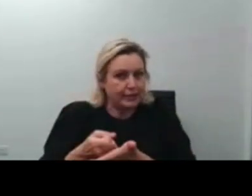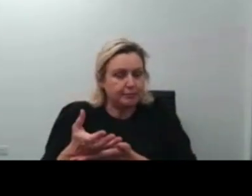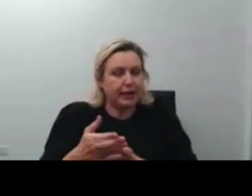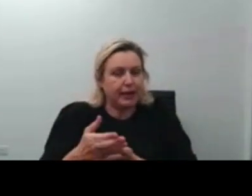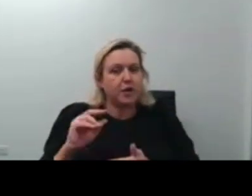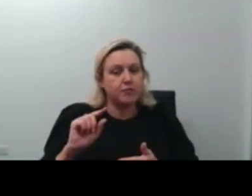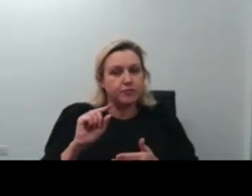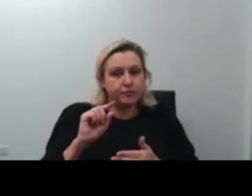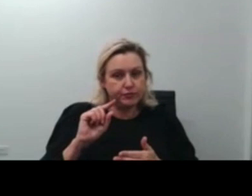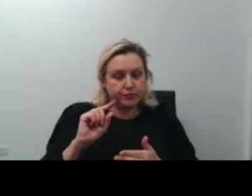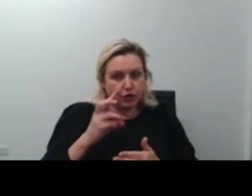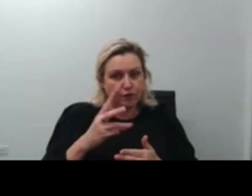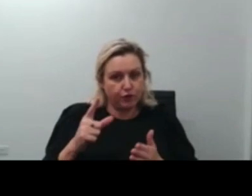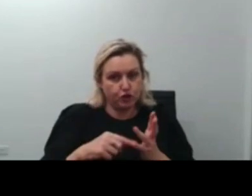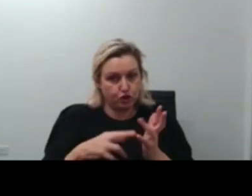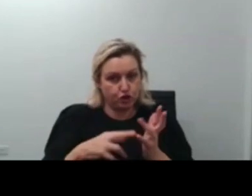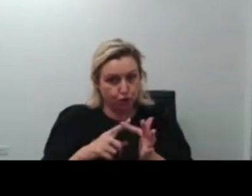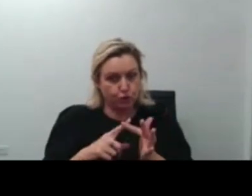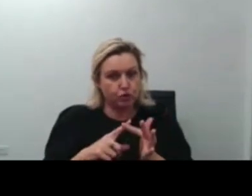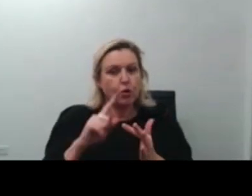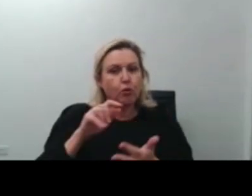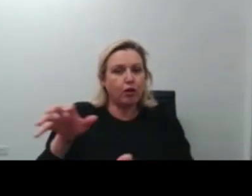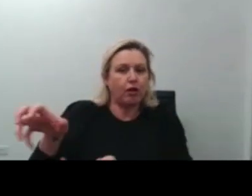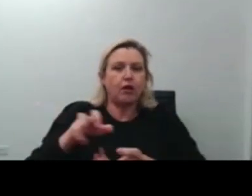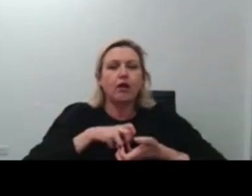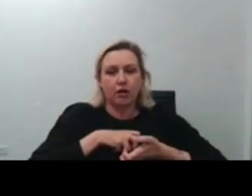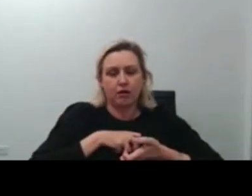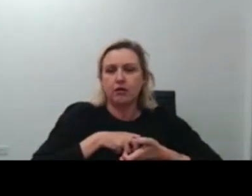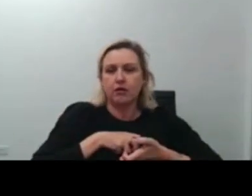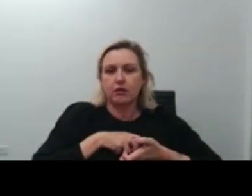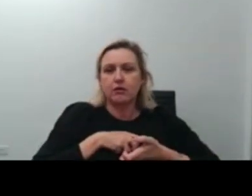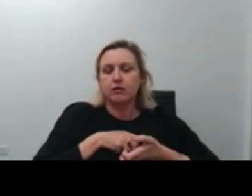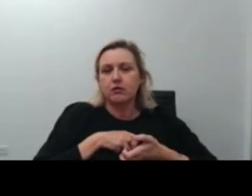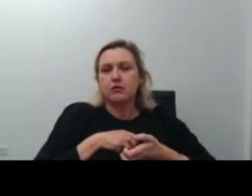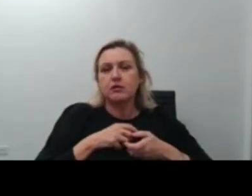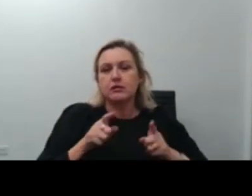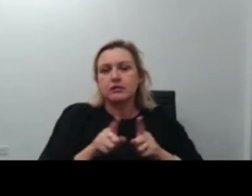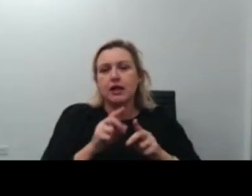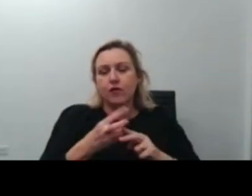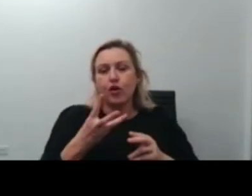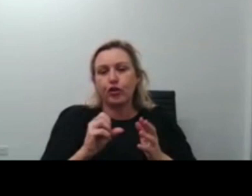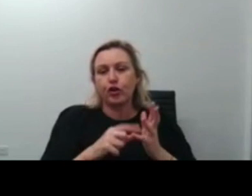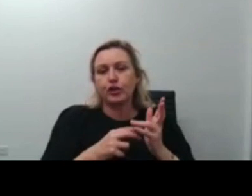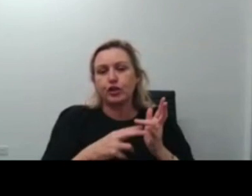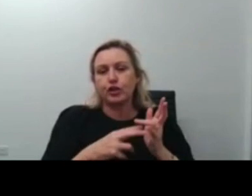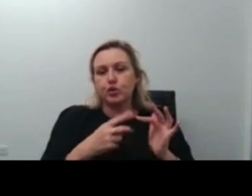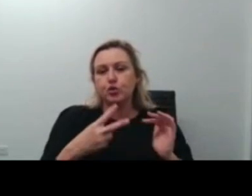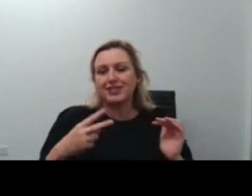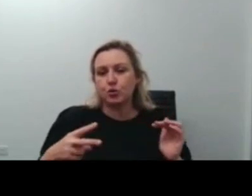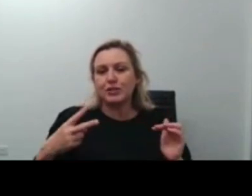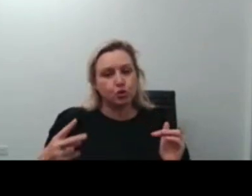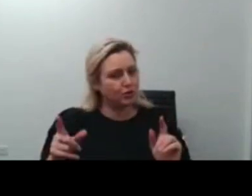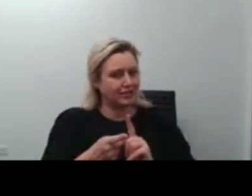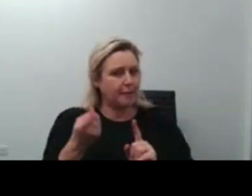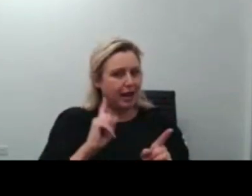2023 will be recovered, similar to the unspent funds as at 30 June 2022. So